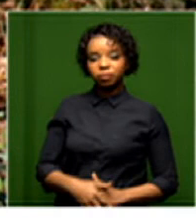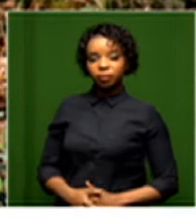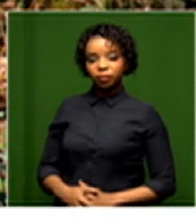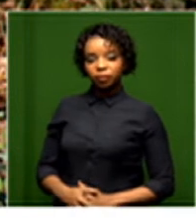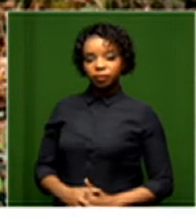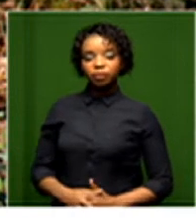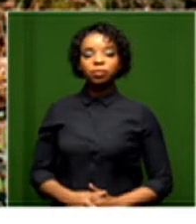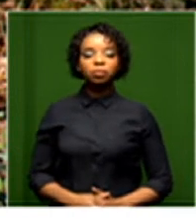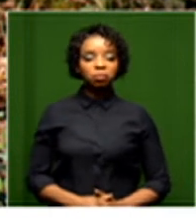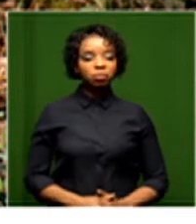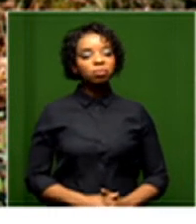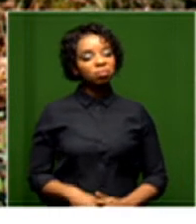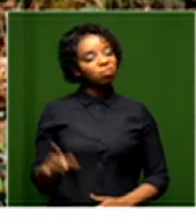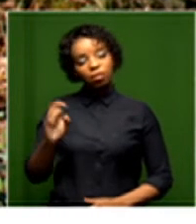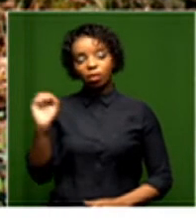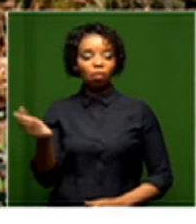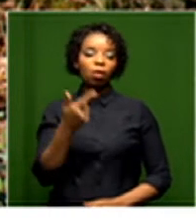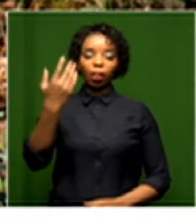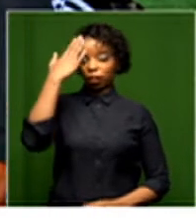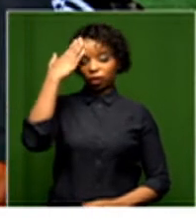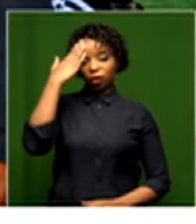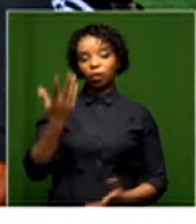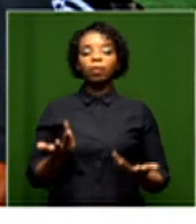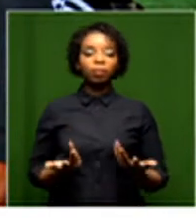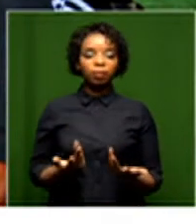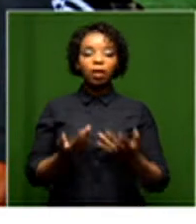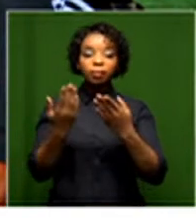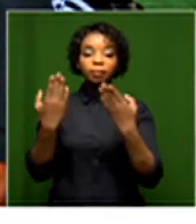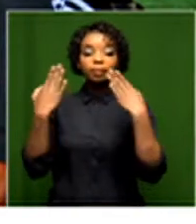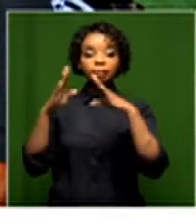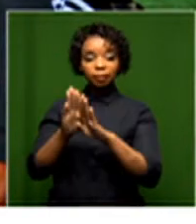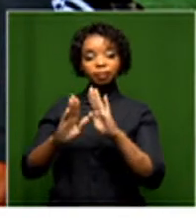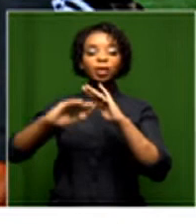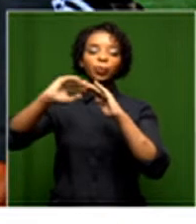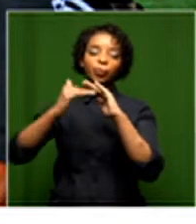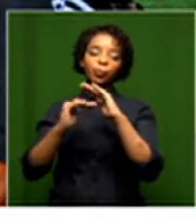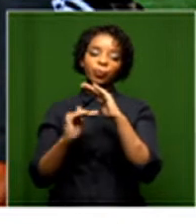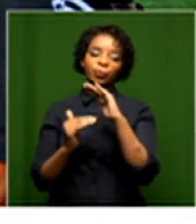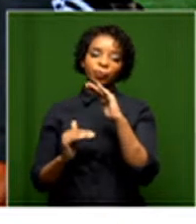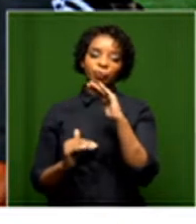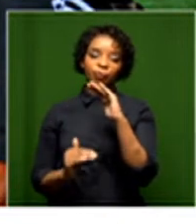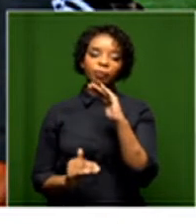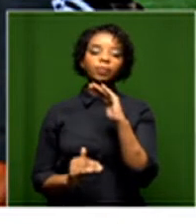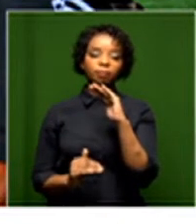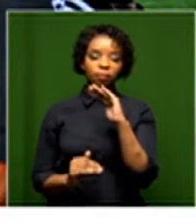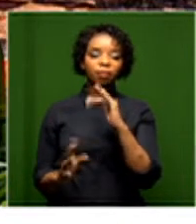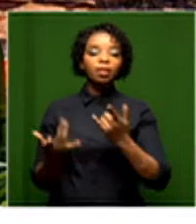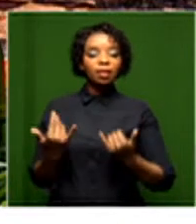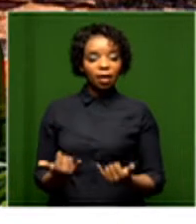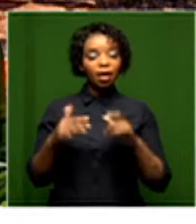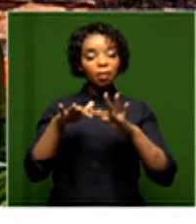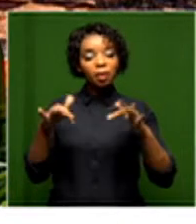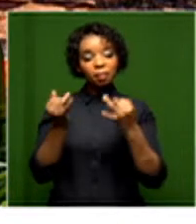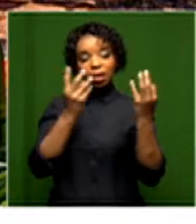Well, you would all notice, as the lockdown stages started to lower down, the number of people who are walking in